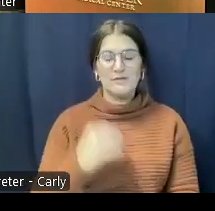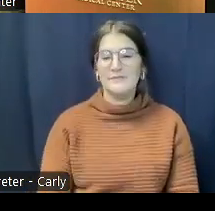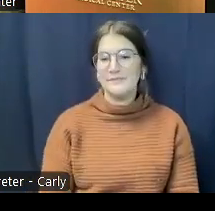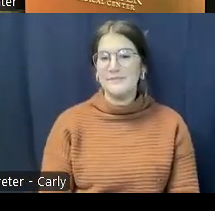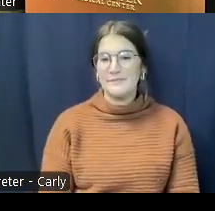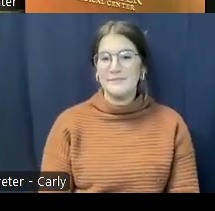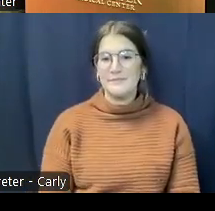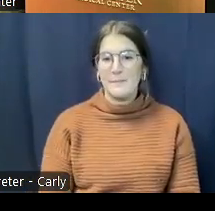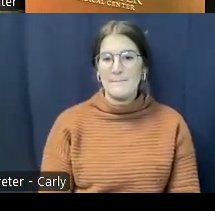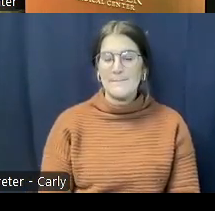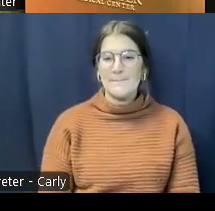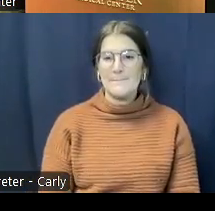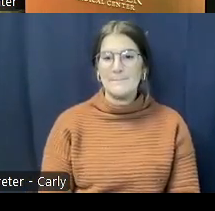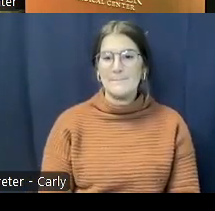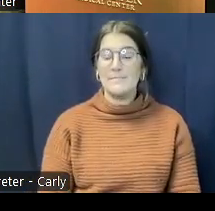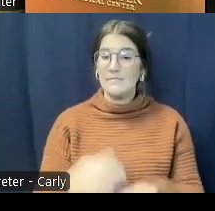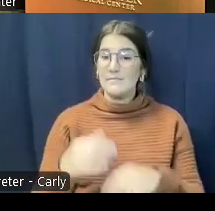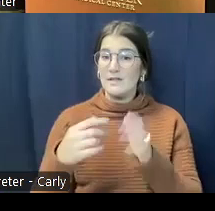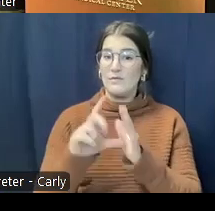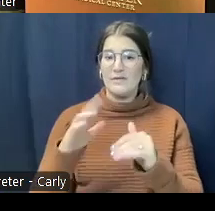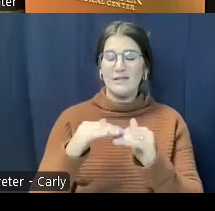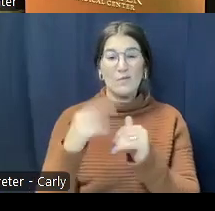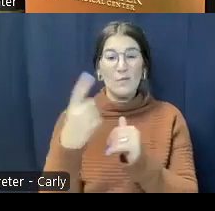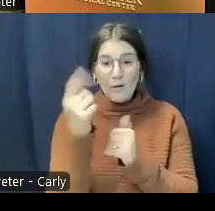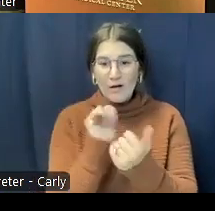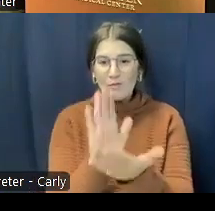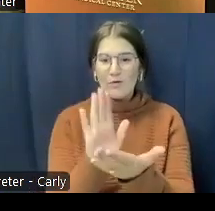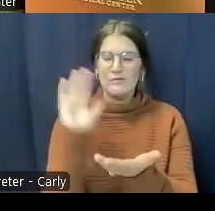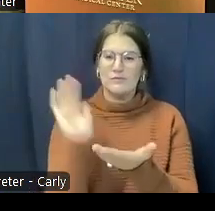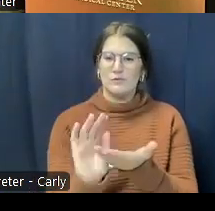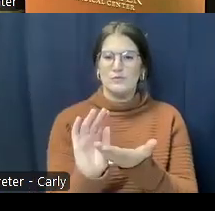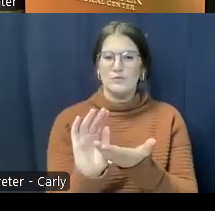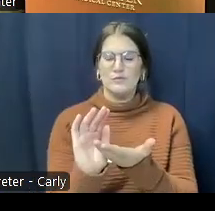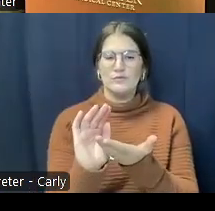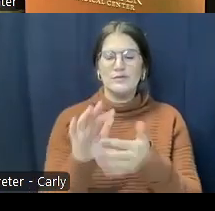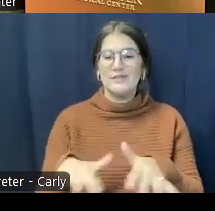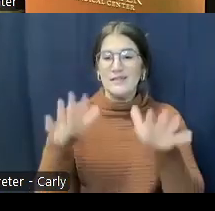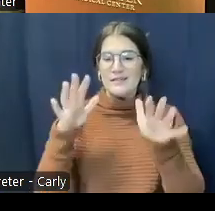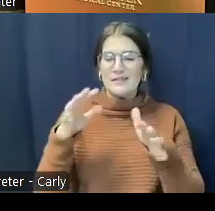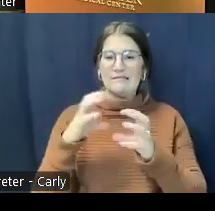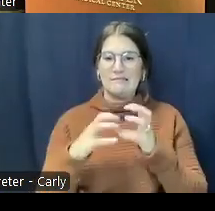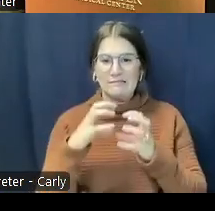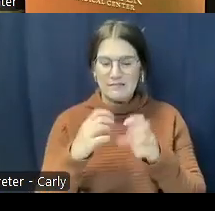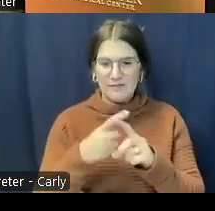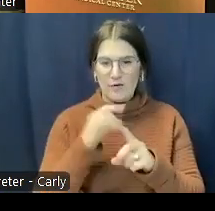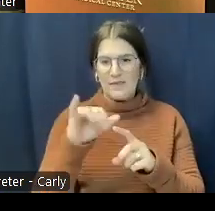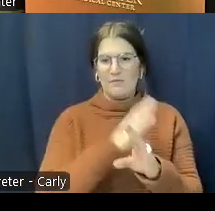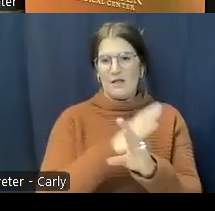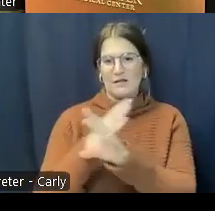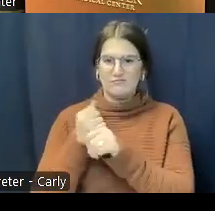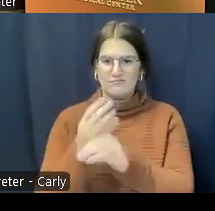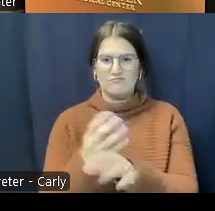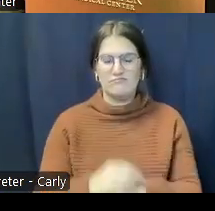to go over at least one approach to reducing the anxiety and tension that results from such blockages, and